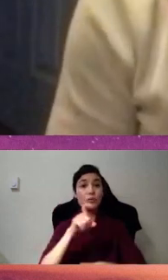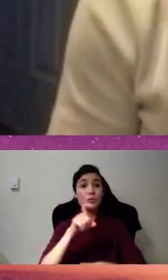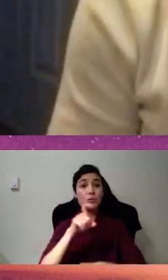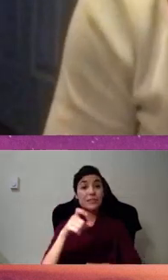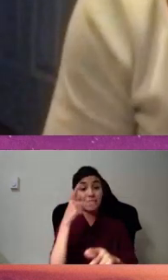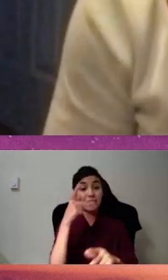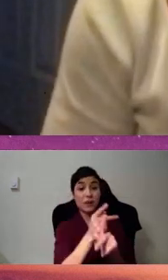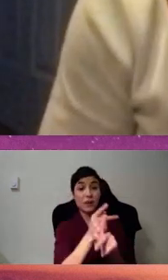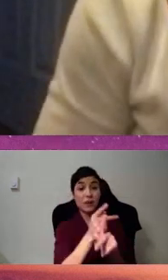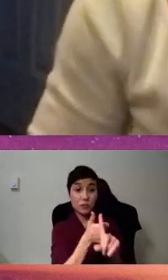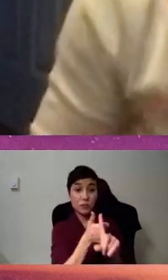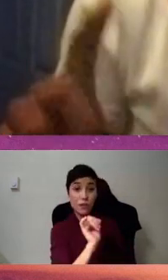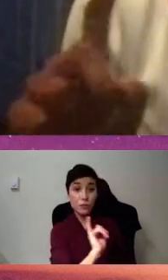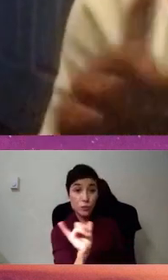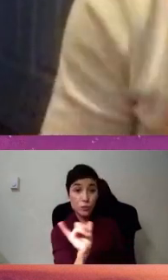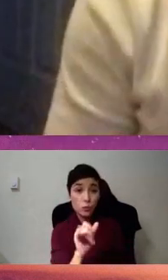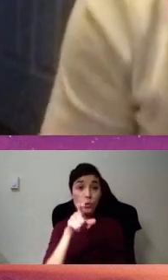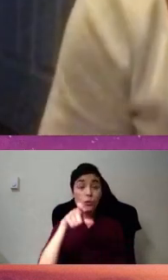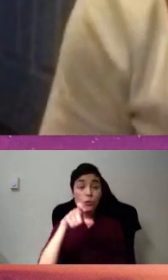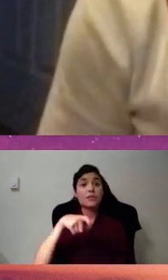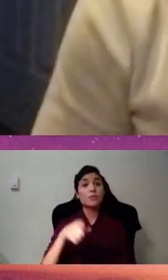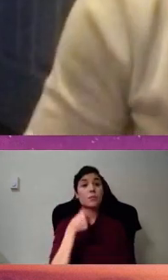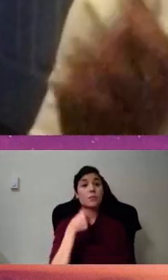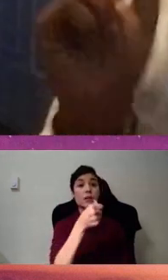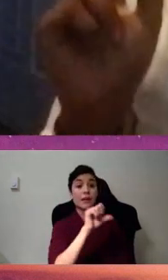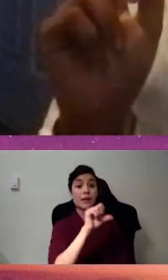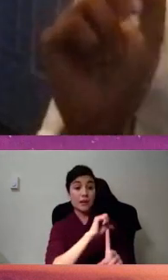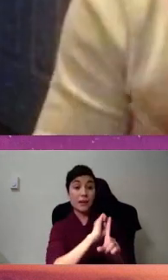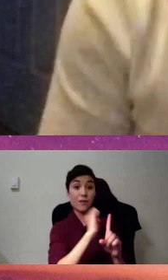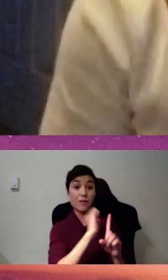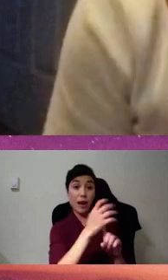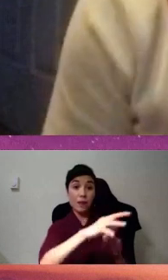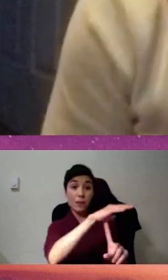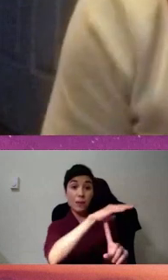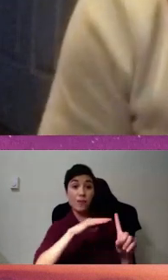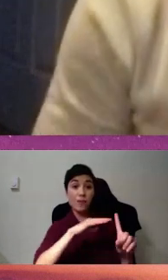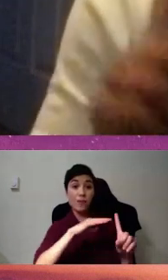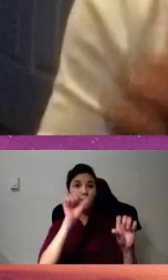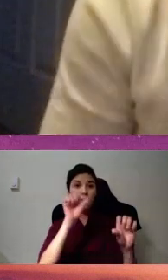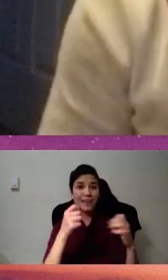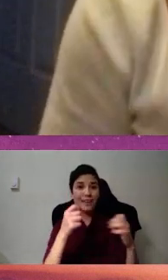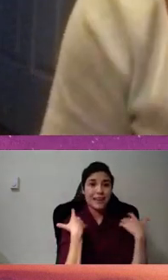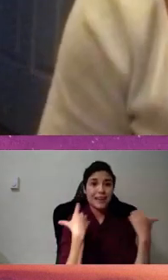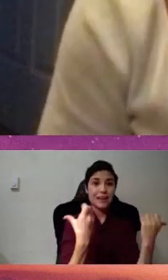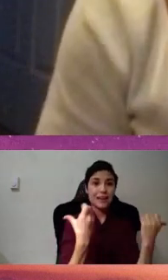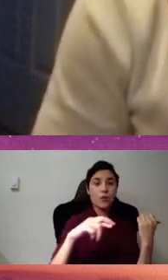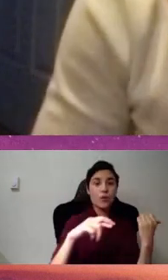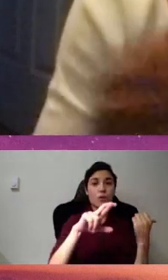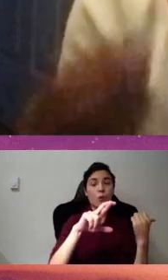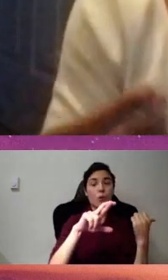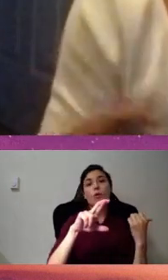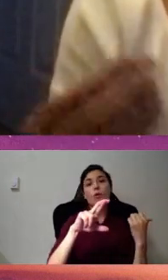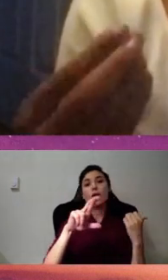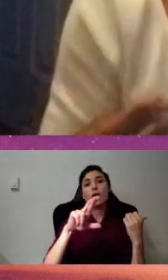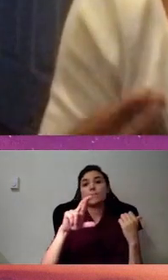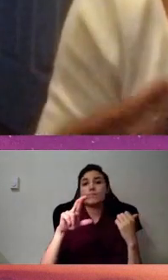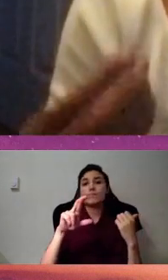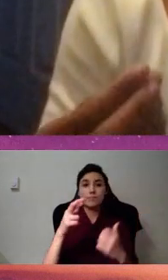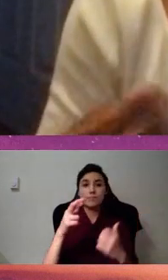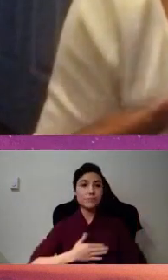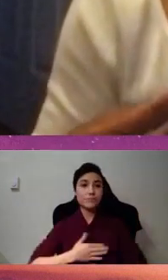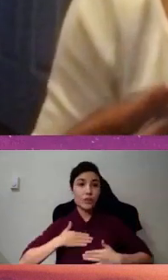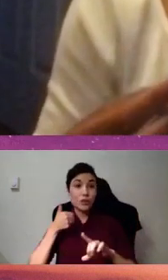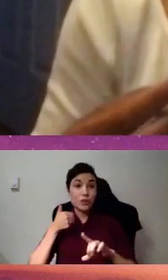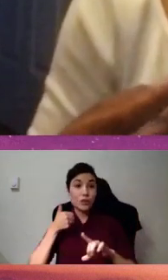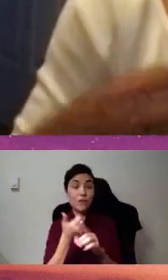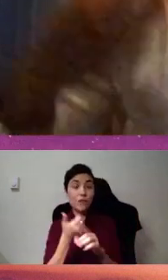space where you can heal and you can pleasure yourself, whether it's like masturbation or watching your favorite show or eating your favorite food. You have to